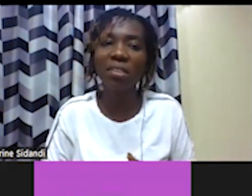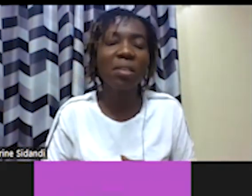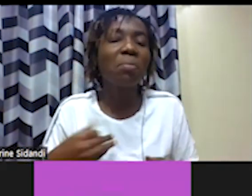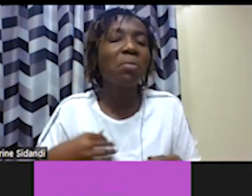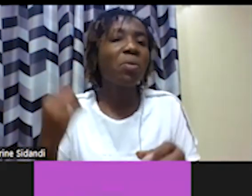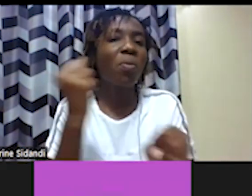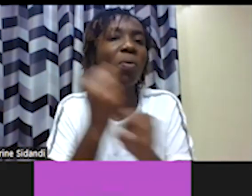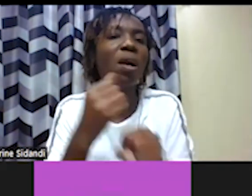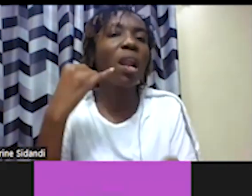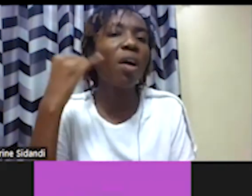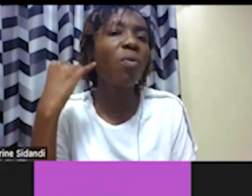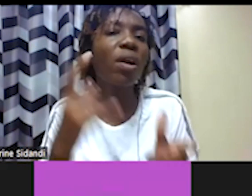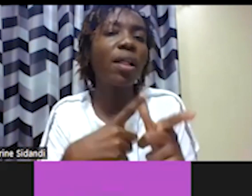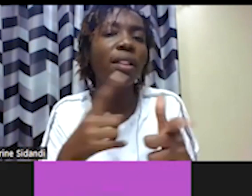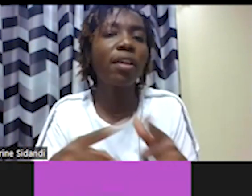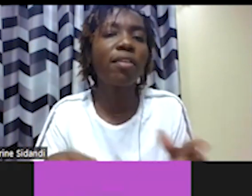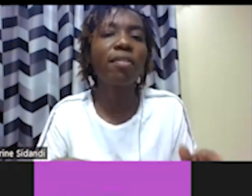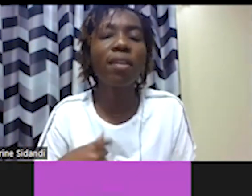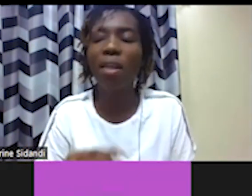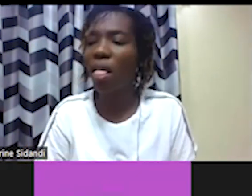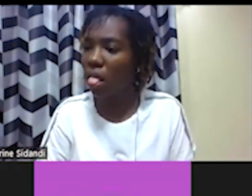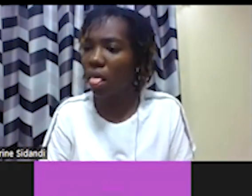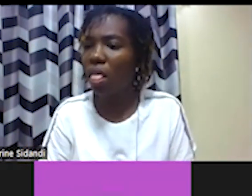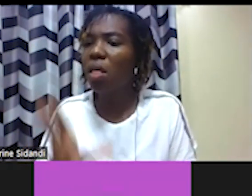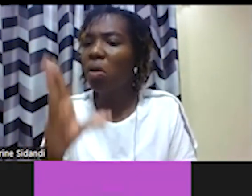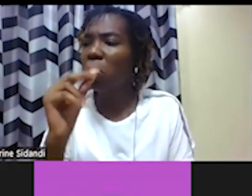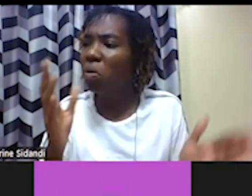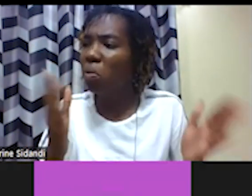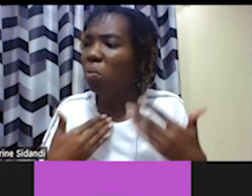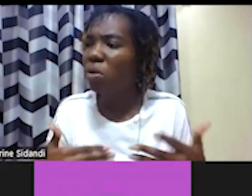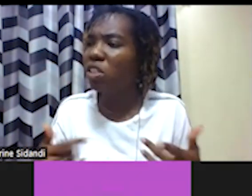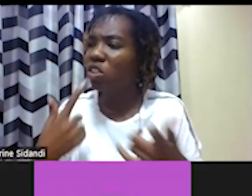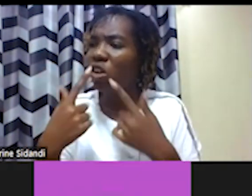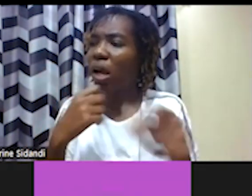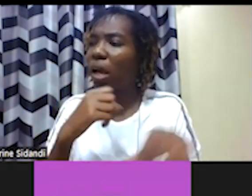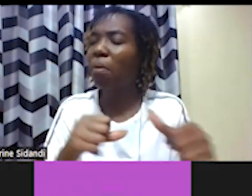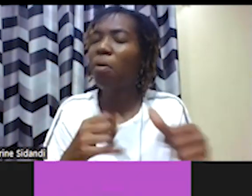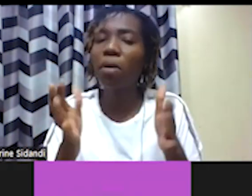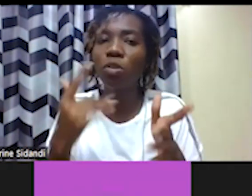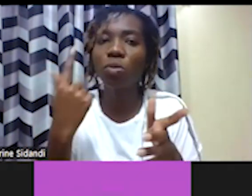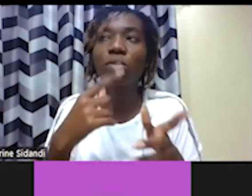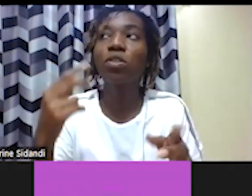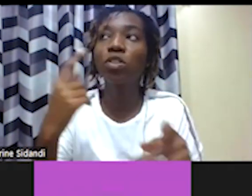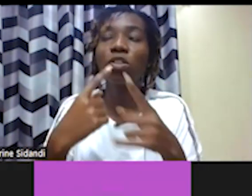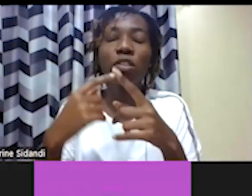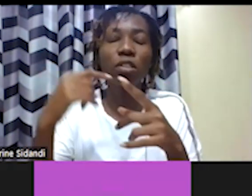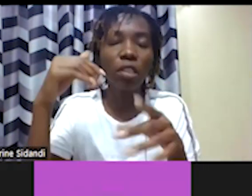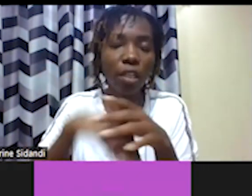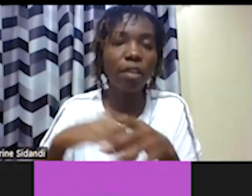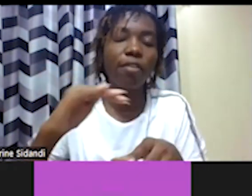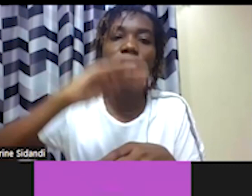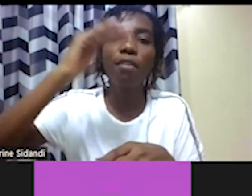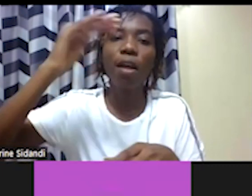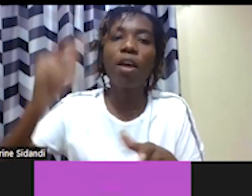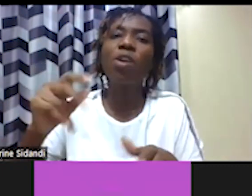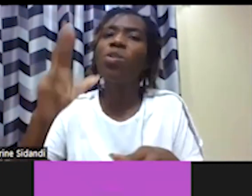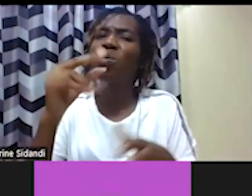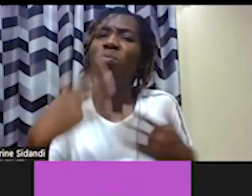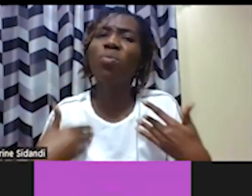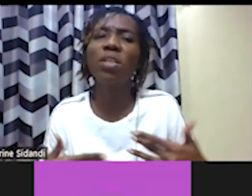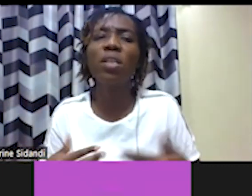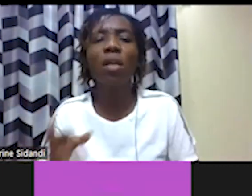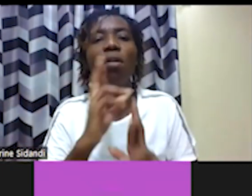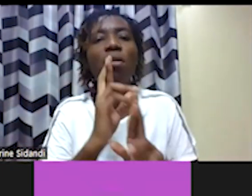could see, but no one was talking about what's happening in the valley. No one was reporting. I think maybe